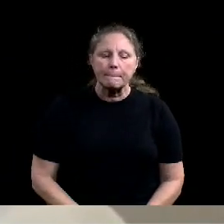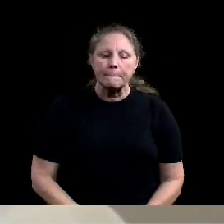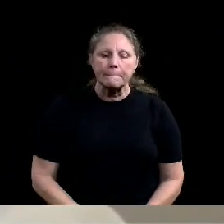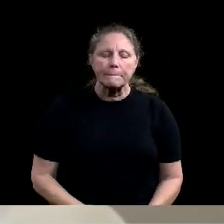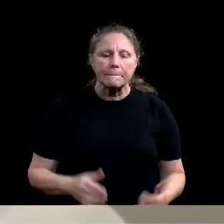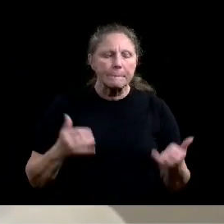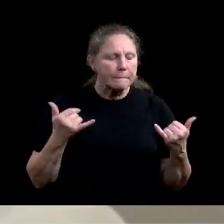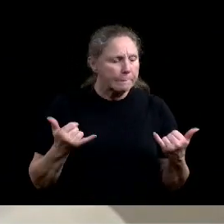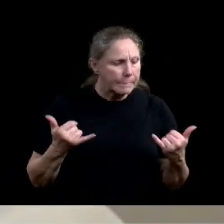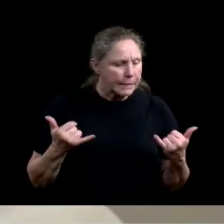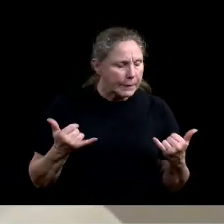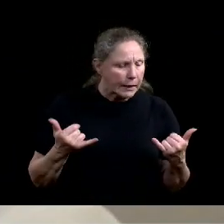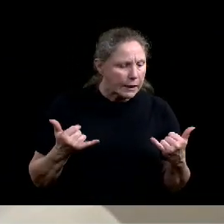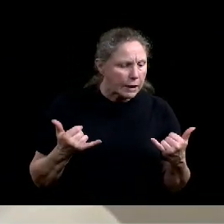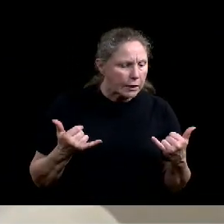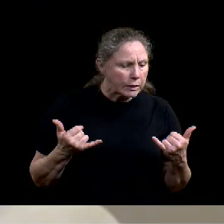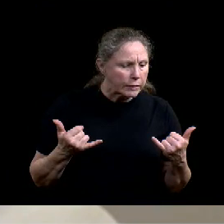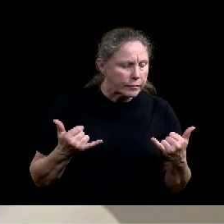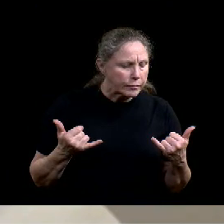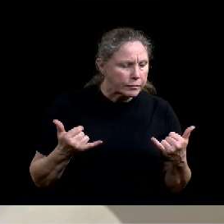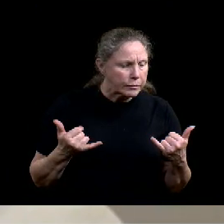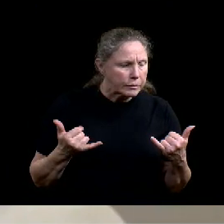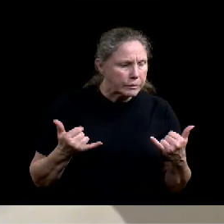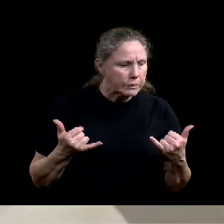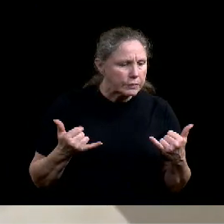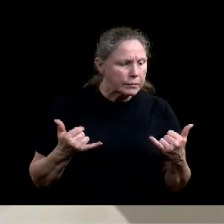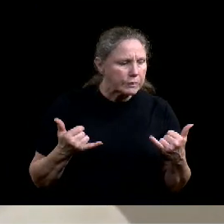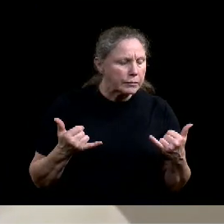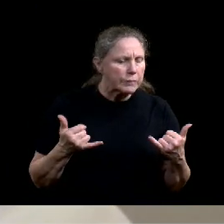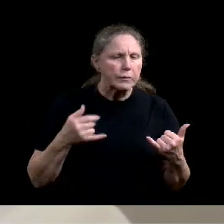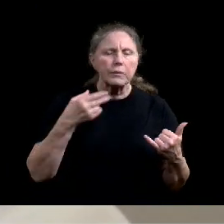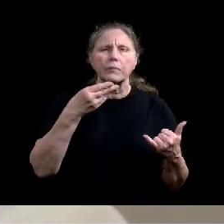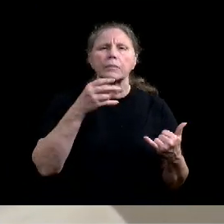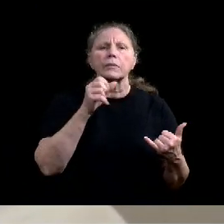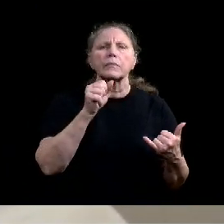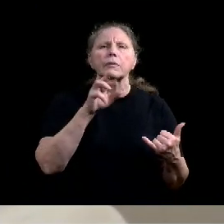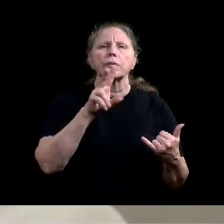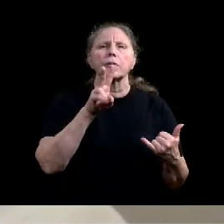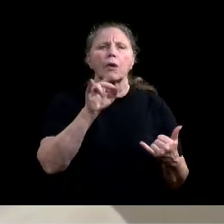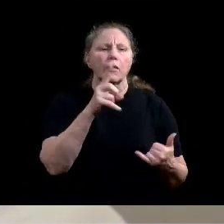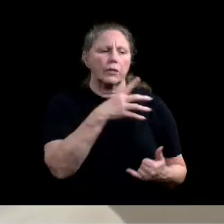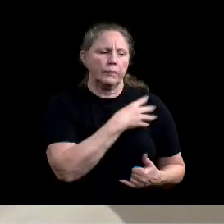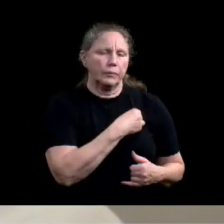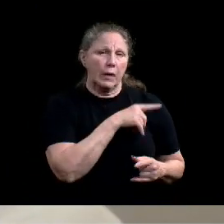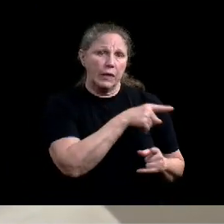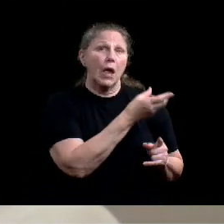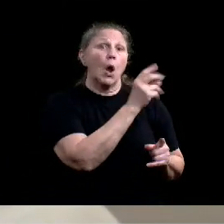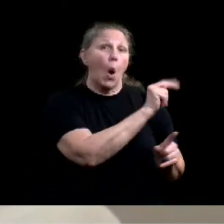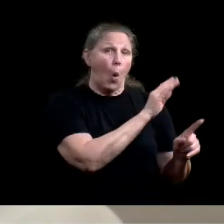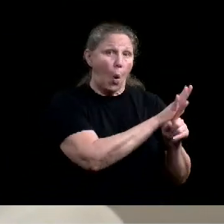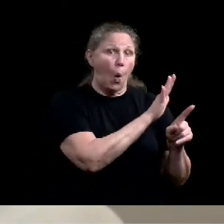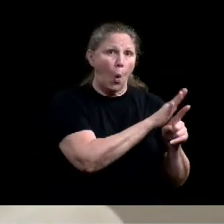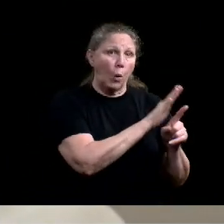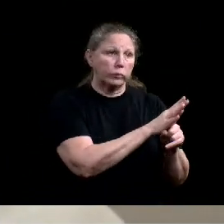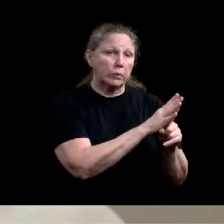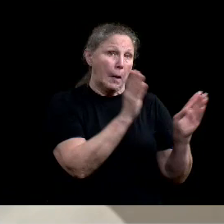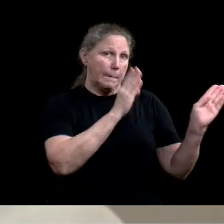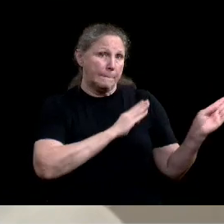Harvard put out a roadmap to pandemic resilience, and it suggested a much higher number.